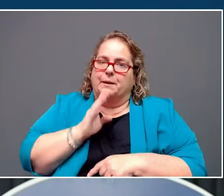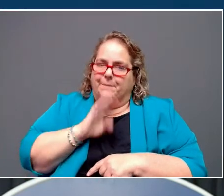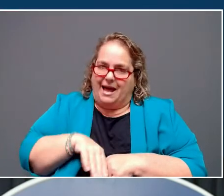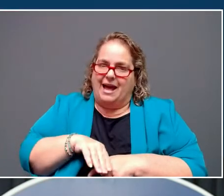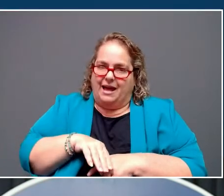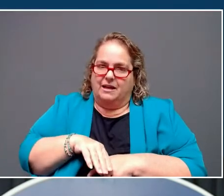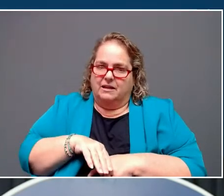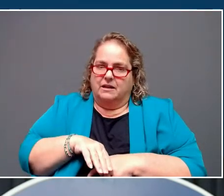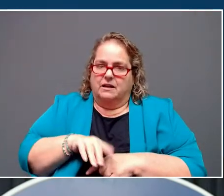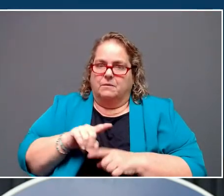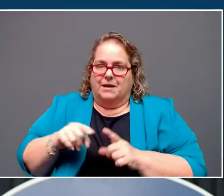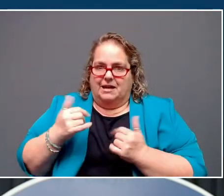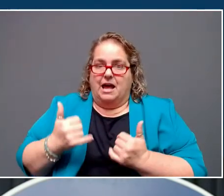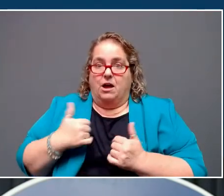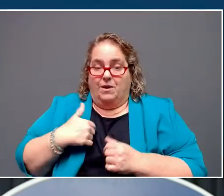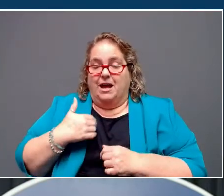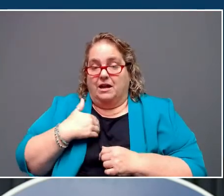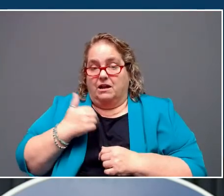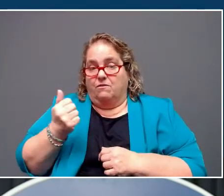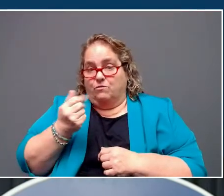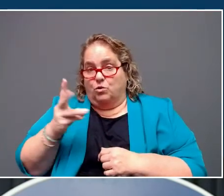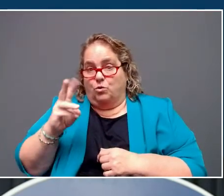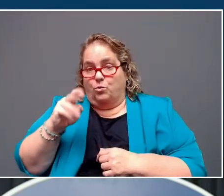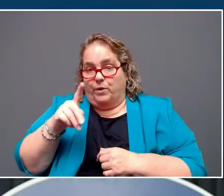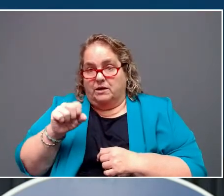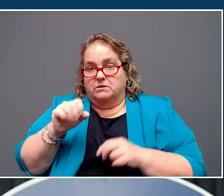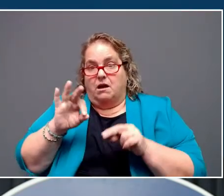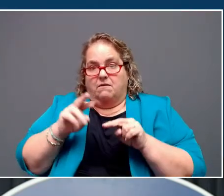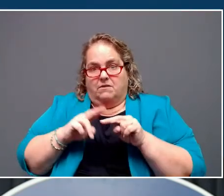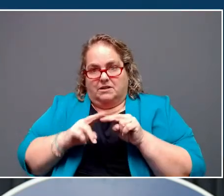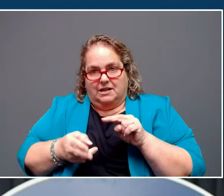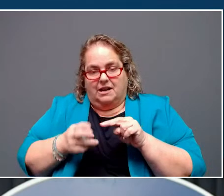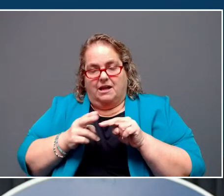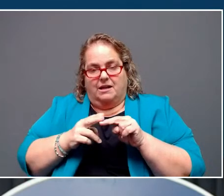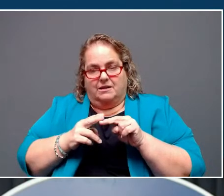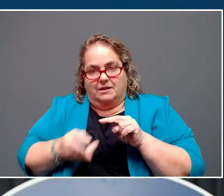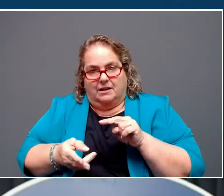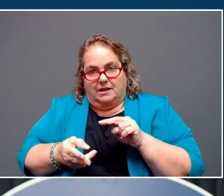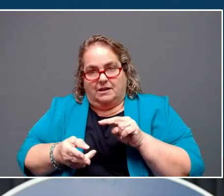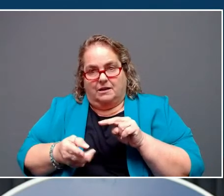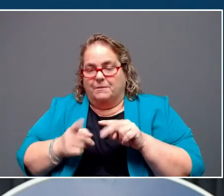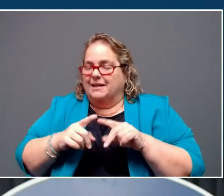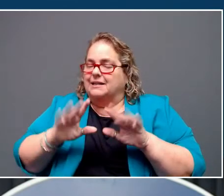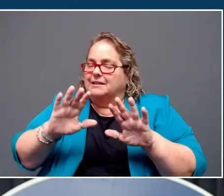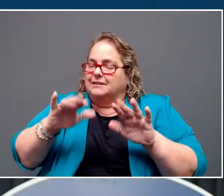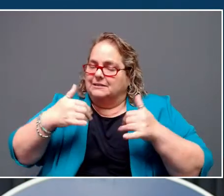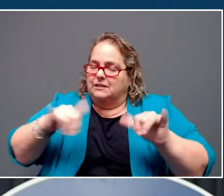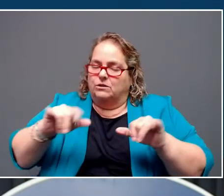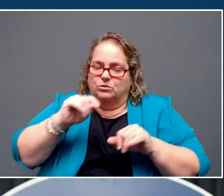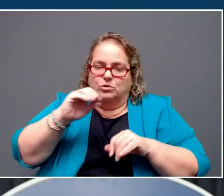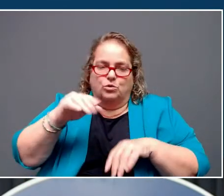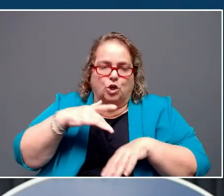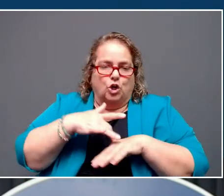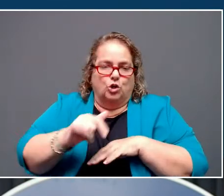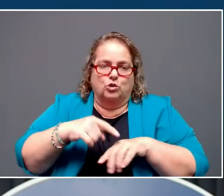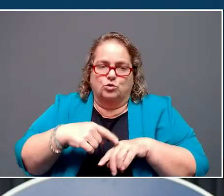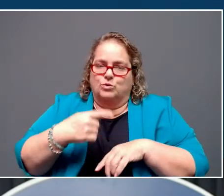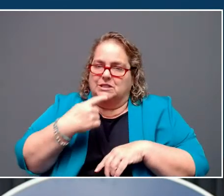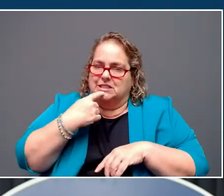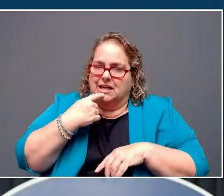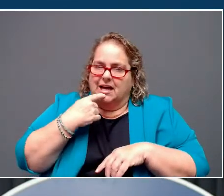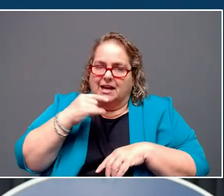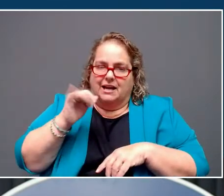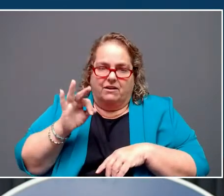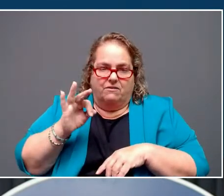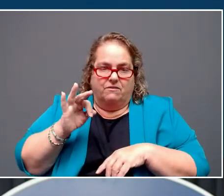now had a couple weeks of decline in it. Still too early, to say if we